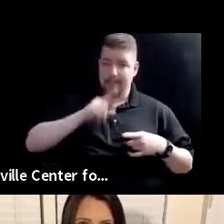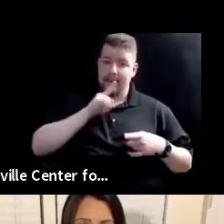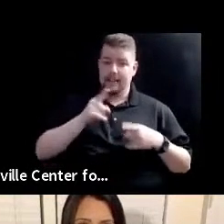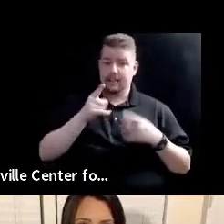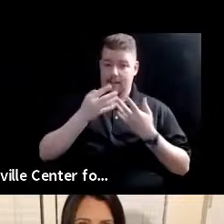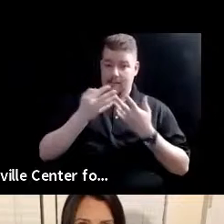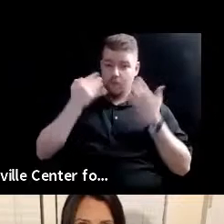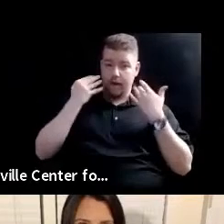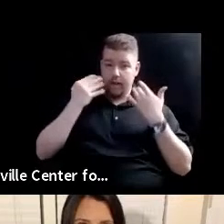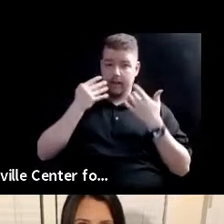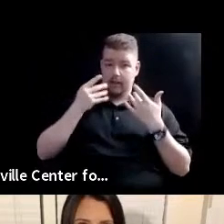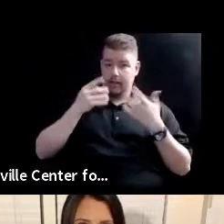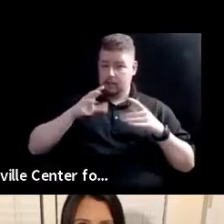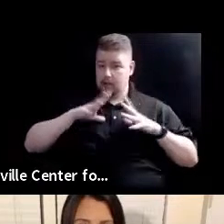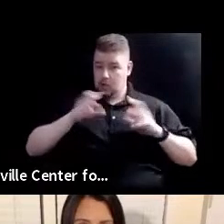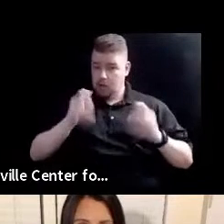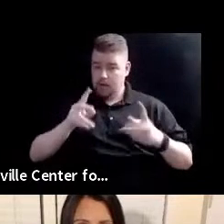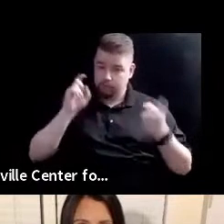Oh, definitely.